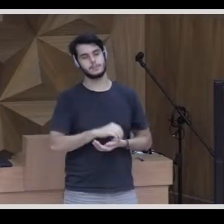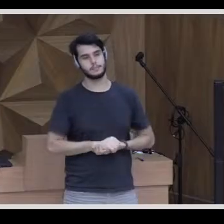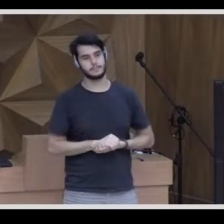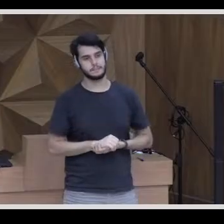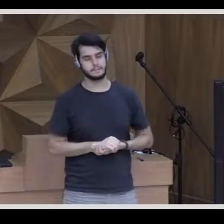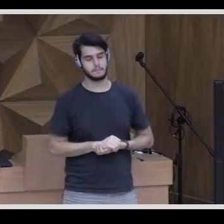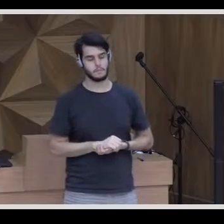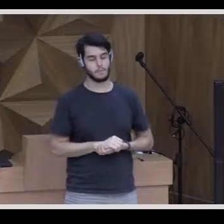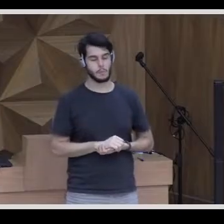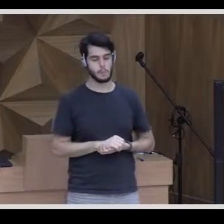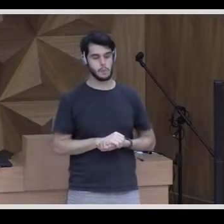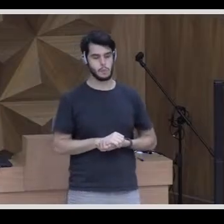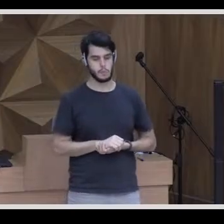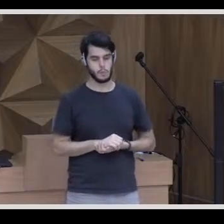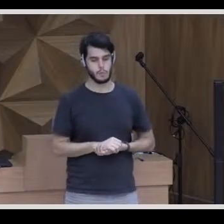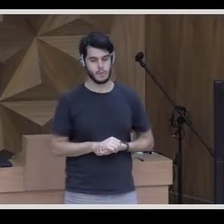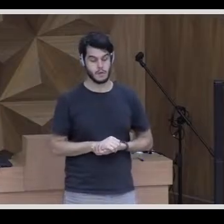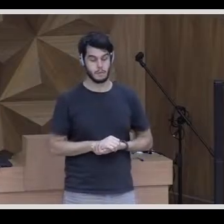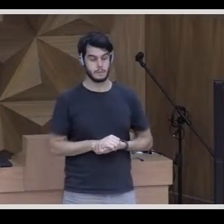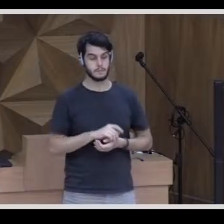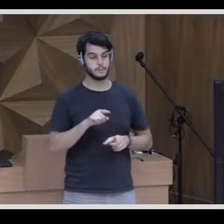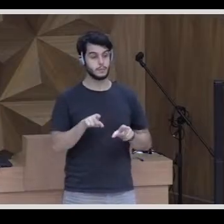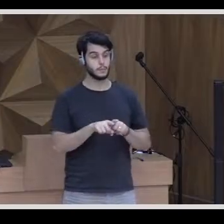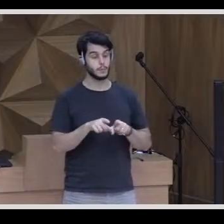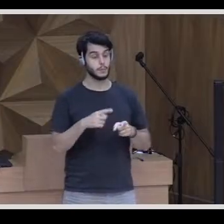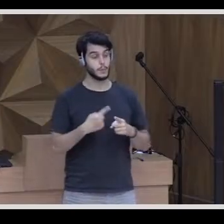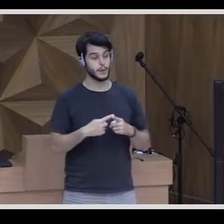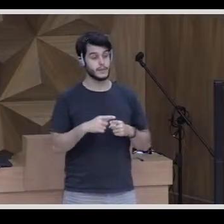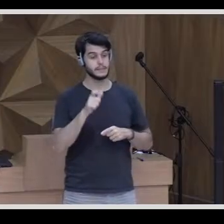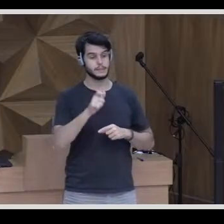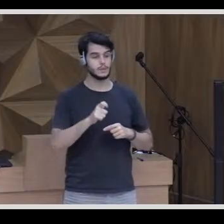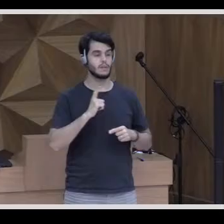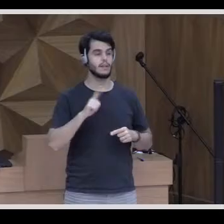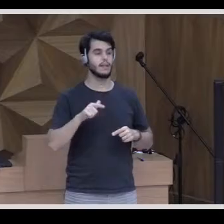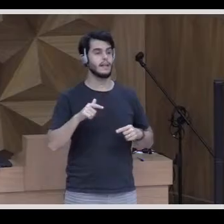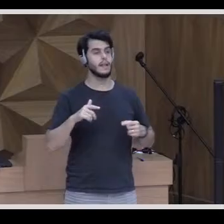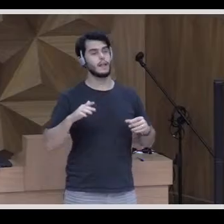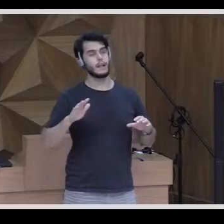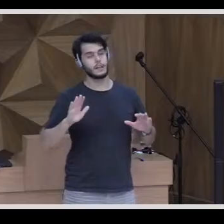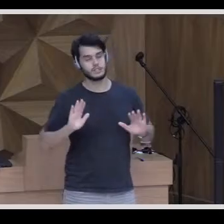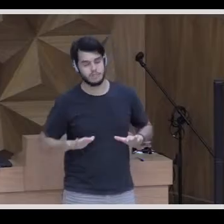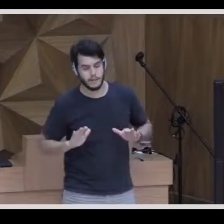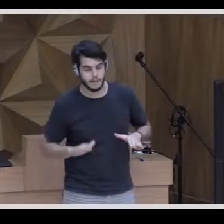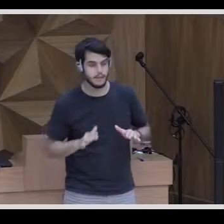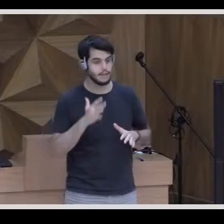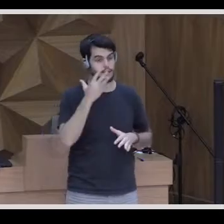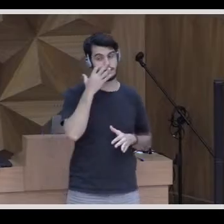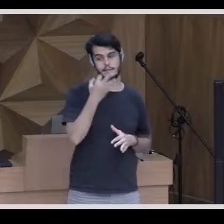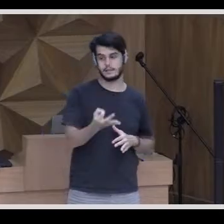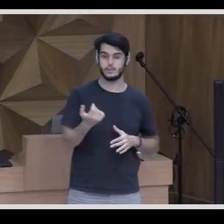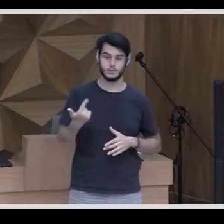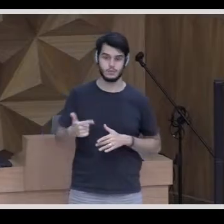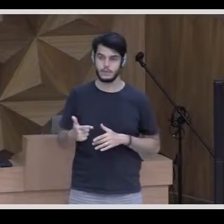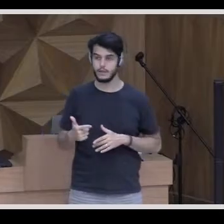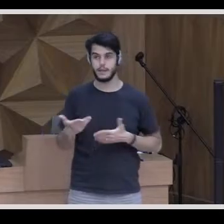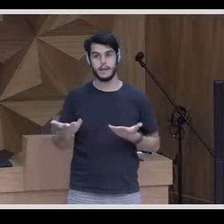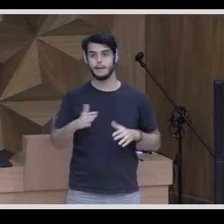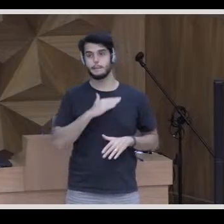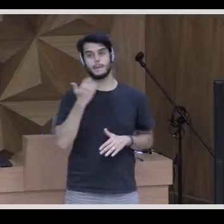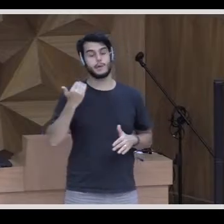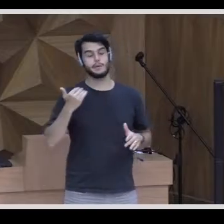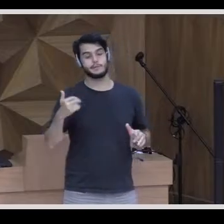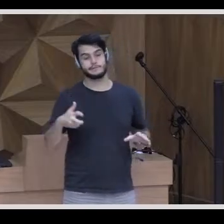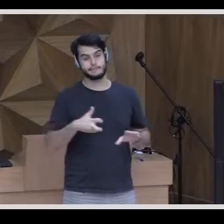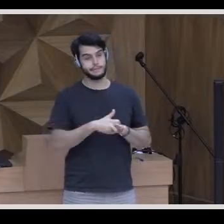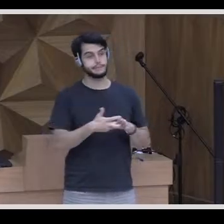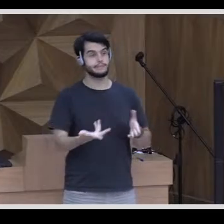or that they weren't paying enough attention, and that was contributing to our poor statistics. So that was something that we